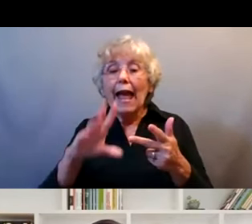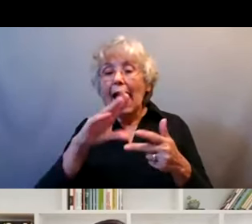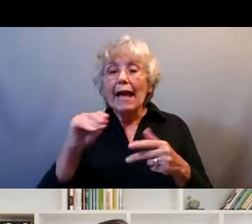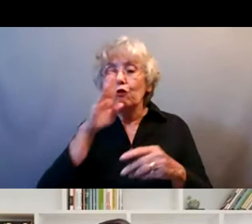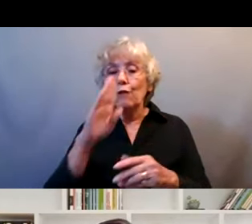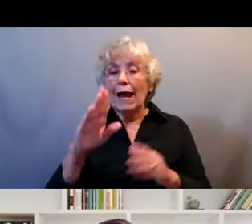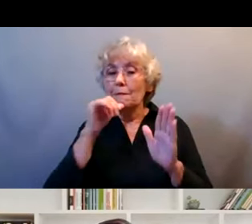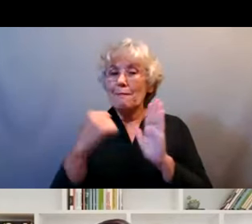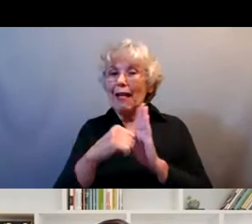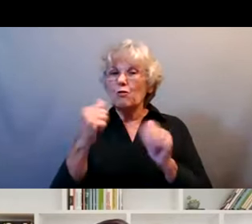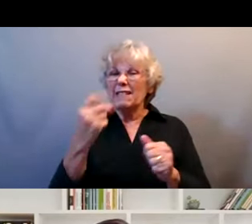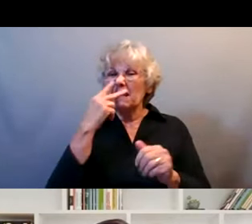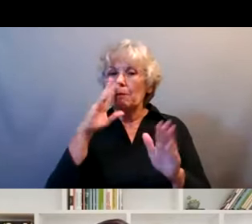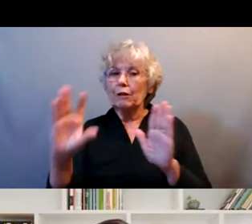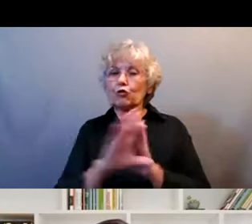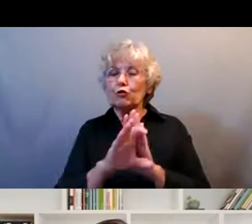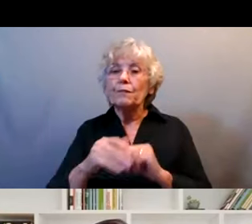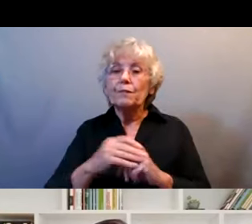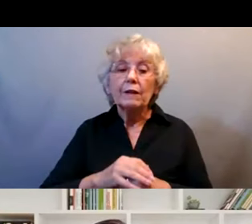we've used. Next slide.